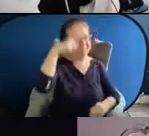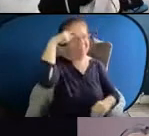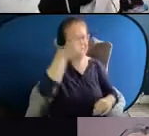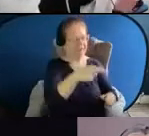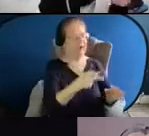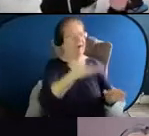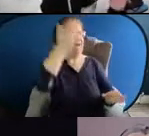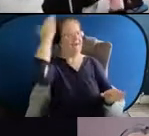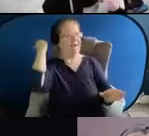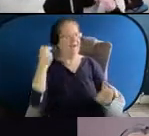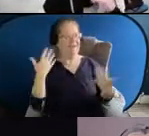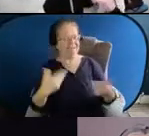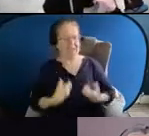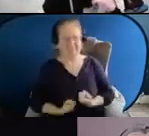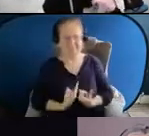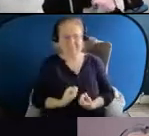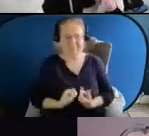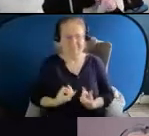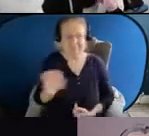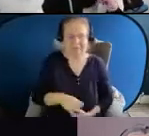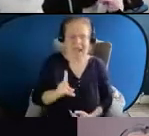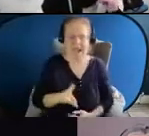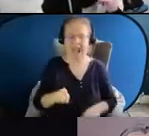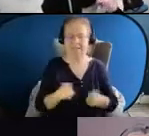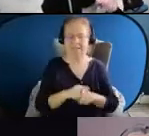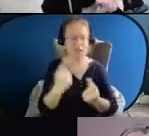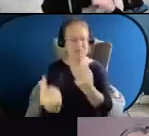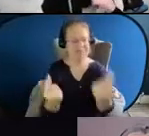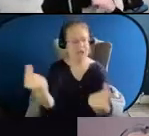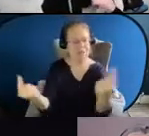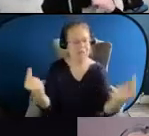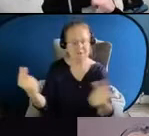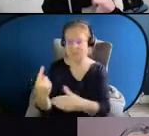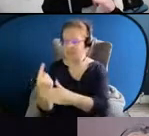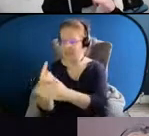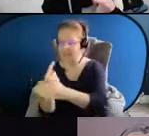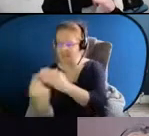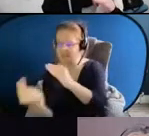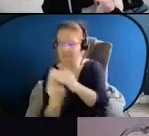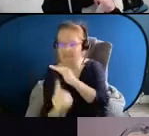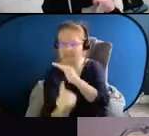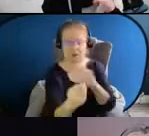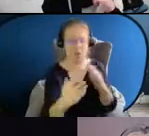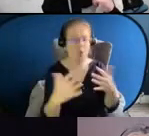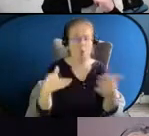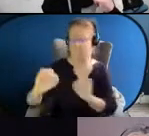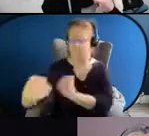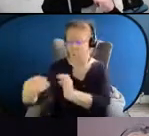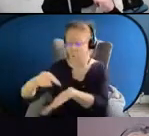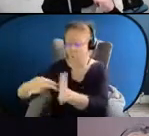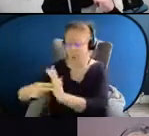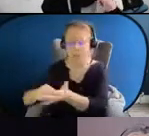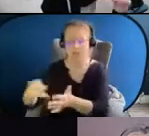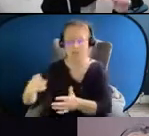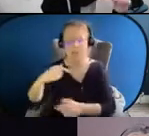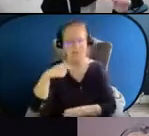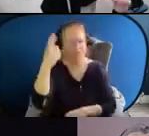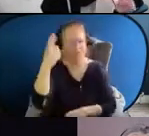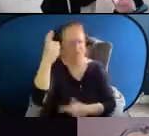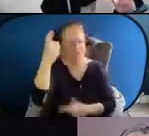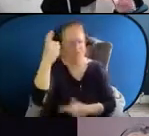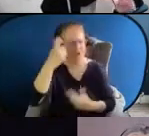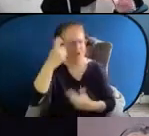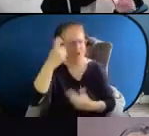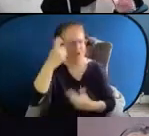are starting to recognize that they can do things, whether as an individual or as an organization, to help ensure